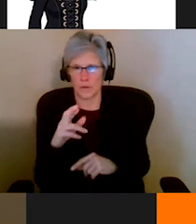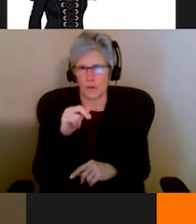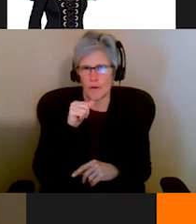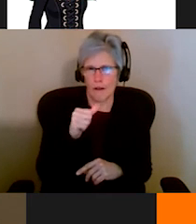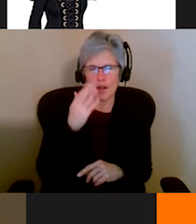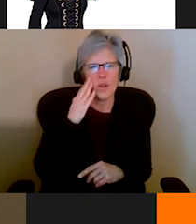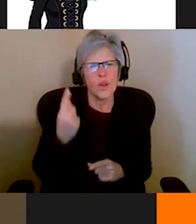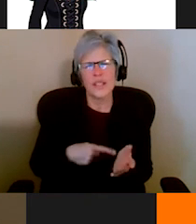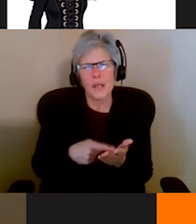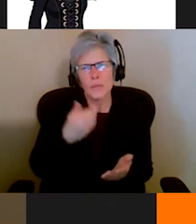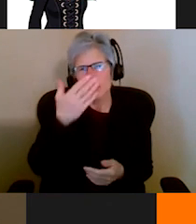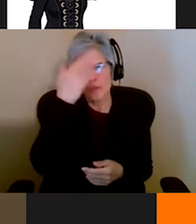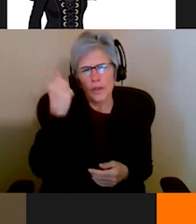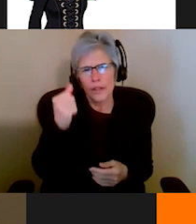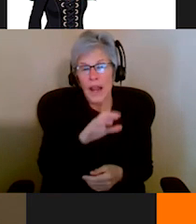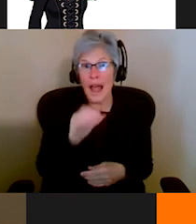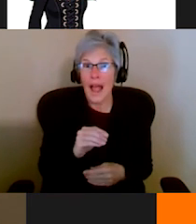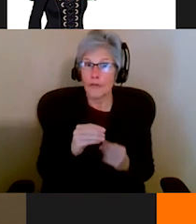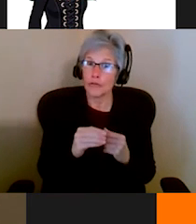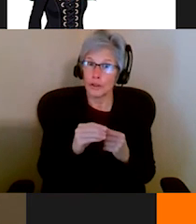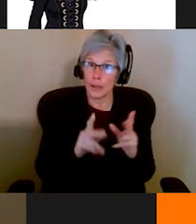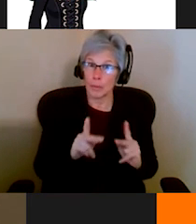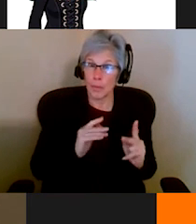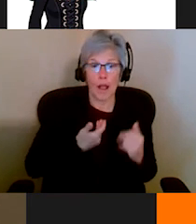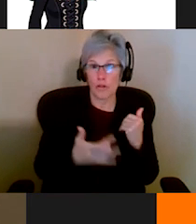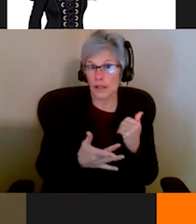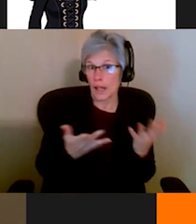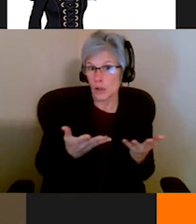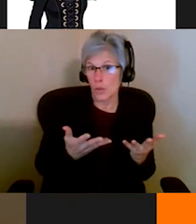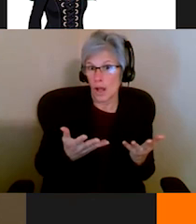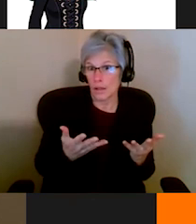African people, our technology is us more so than